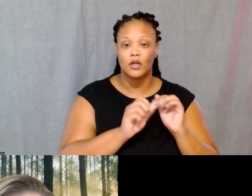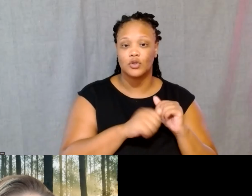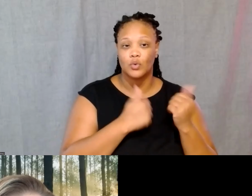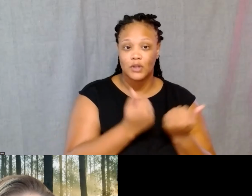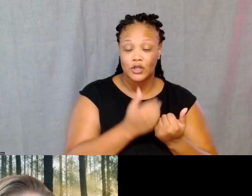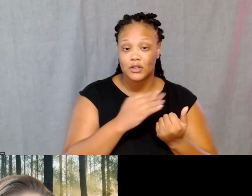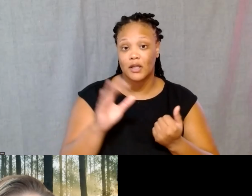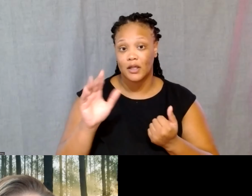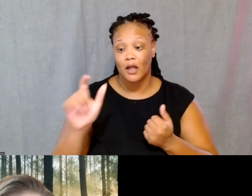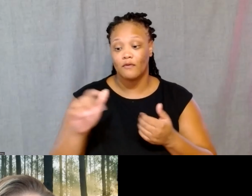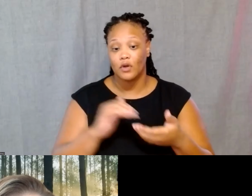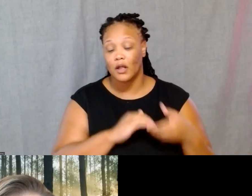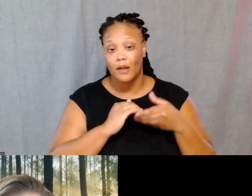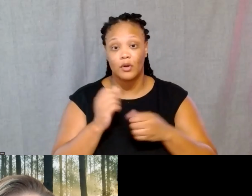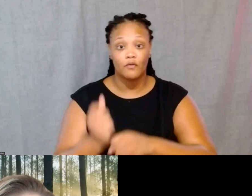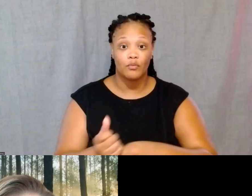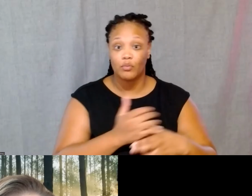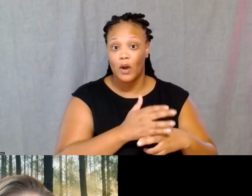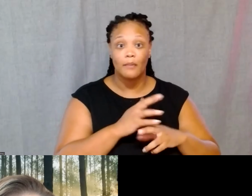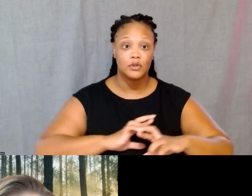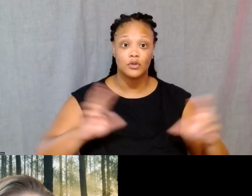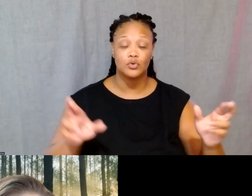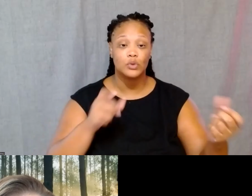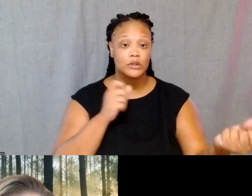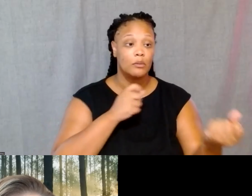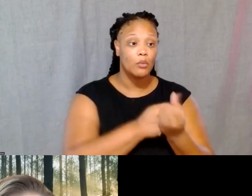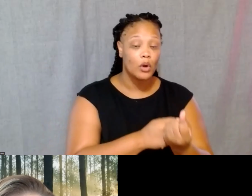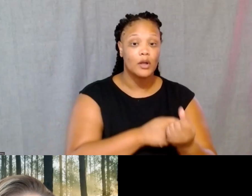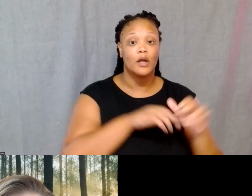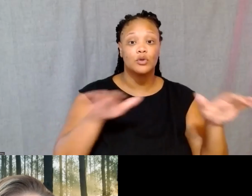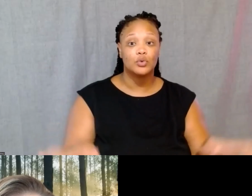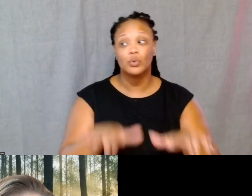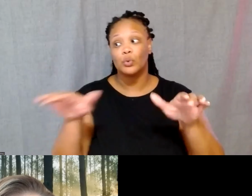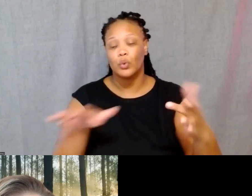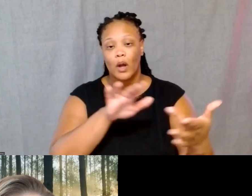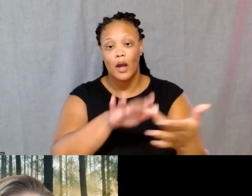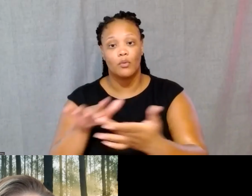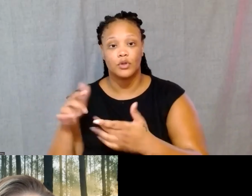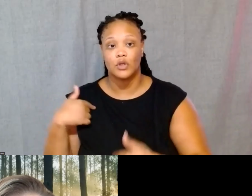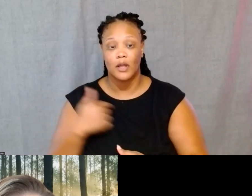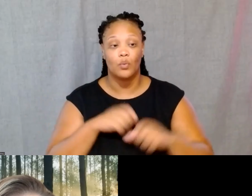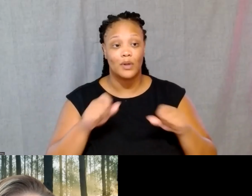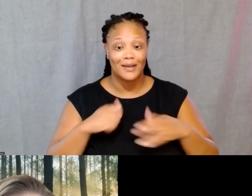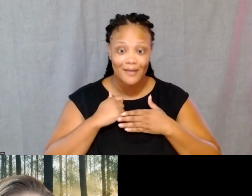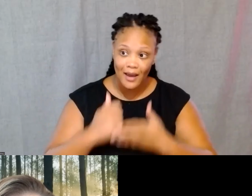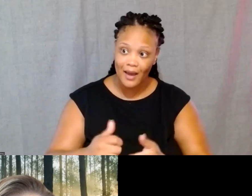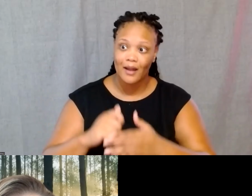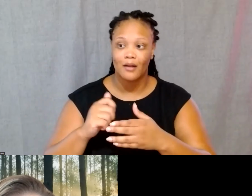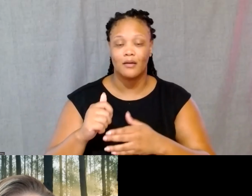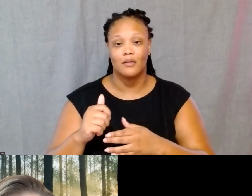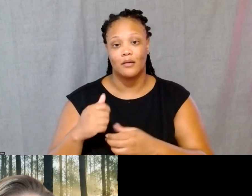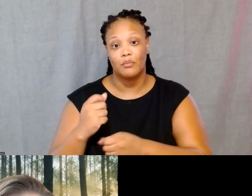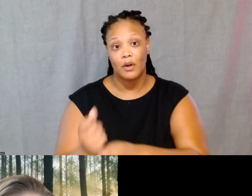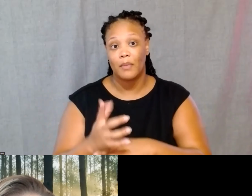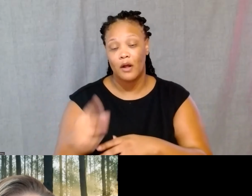Collaborative prepped to support and do outreach so that we can get them and prepared to meet with their managed care plans.